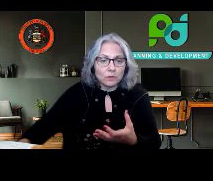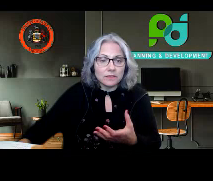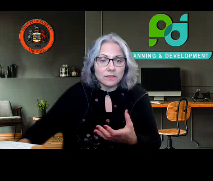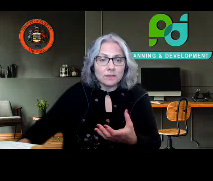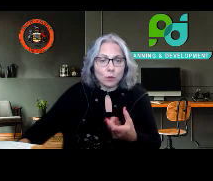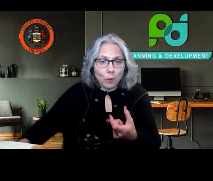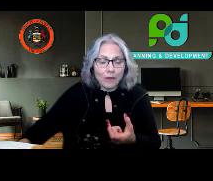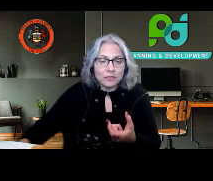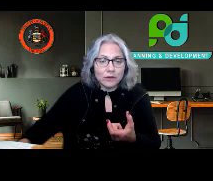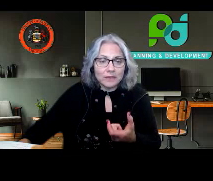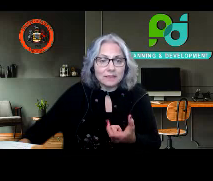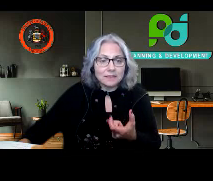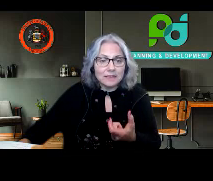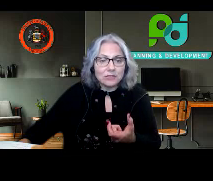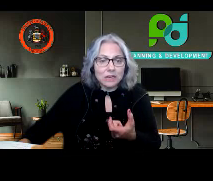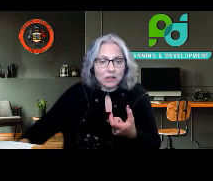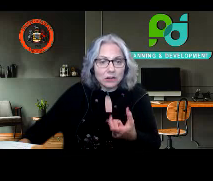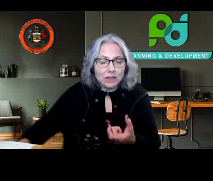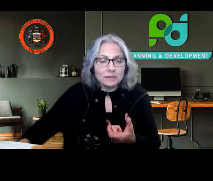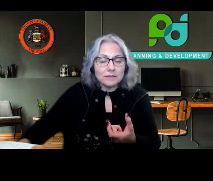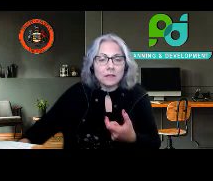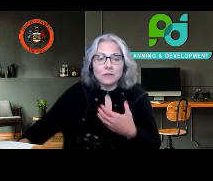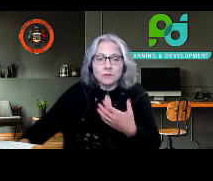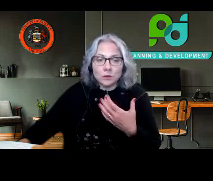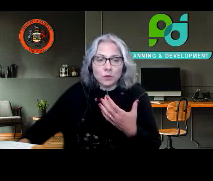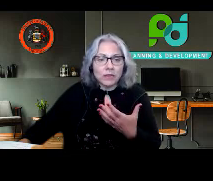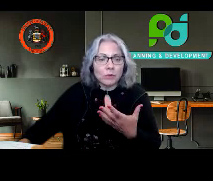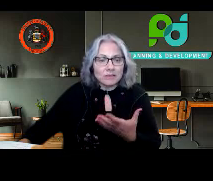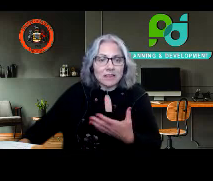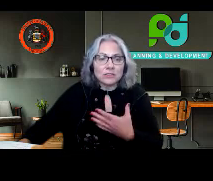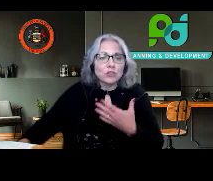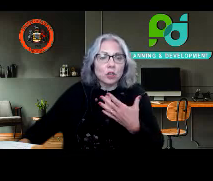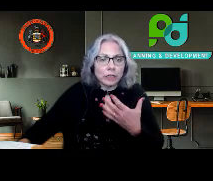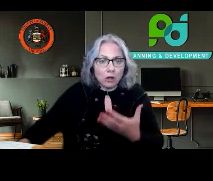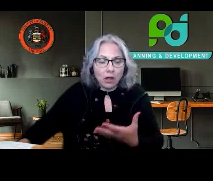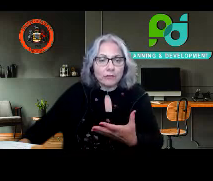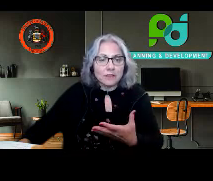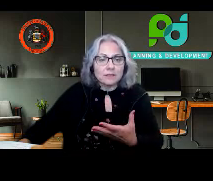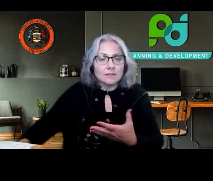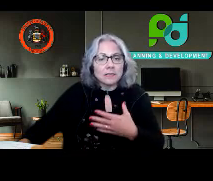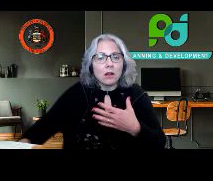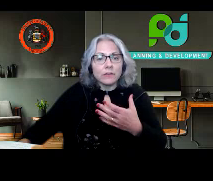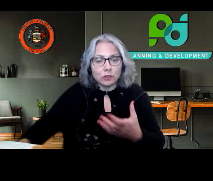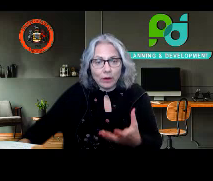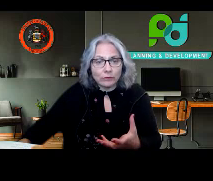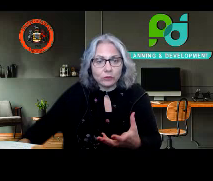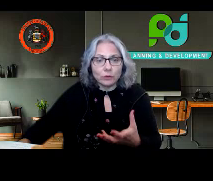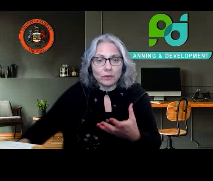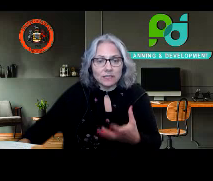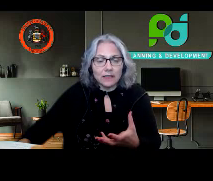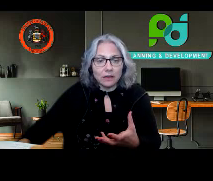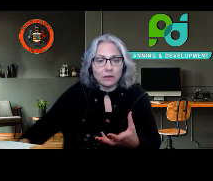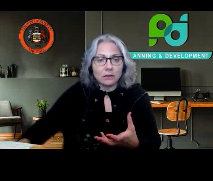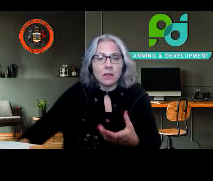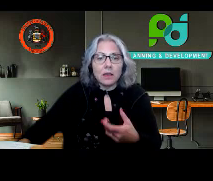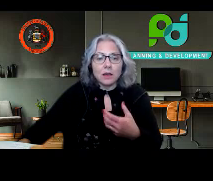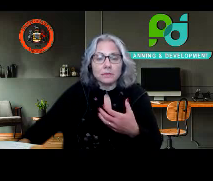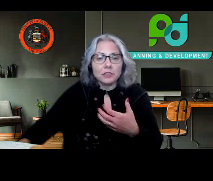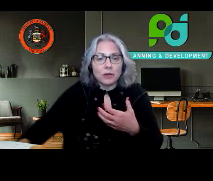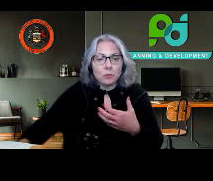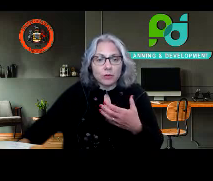of uses around the transit station areas. So including residential and office and often ground floor